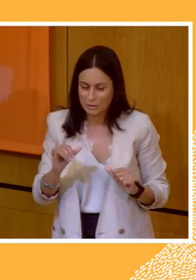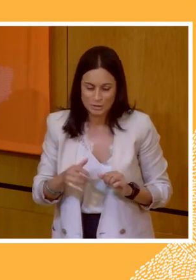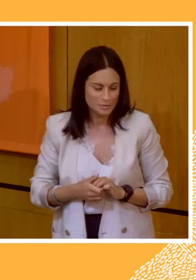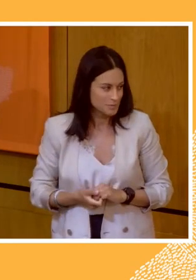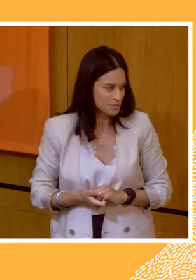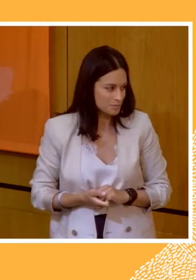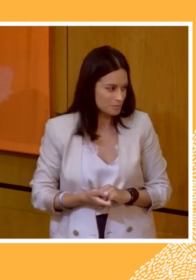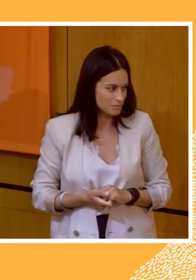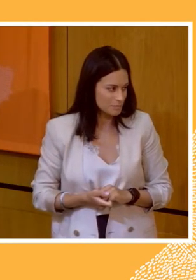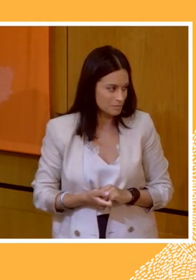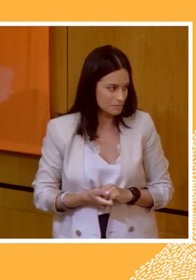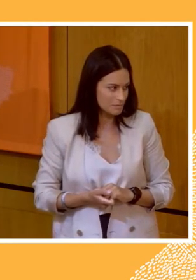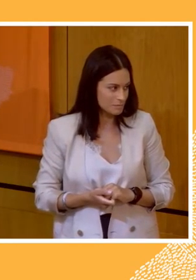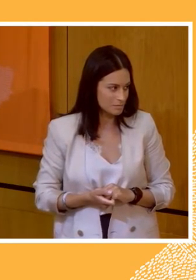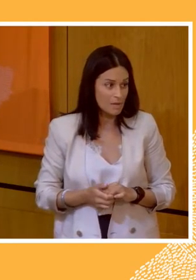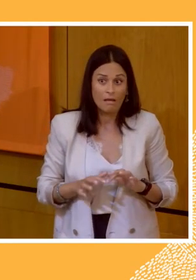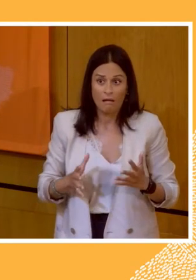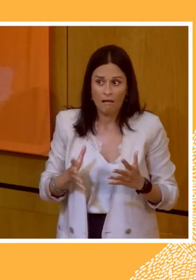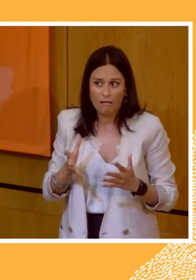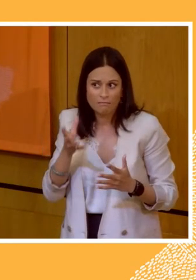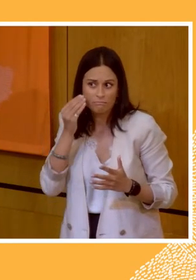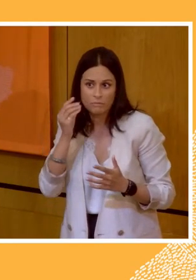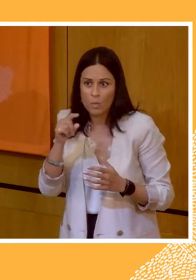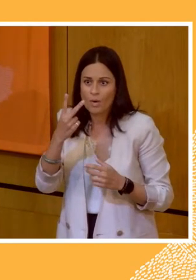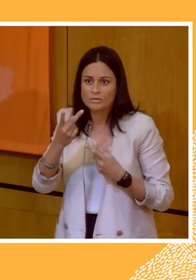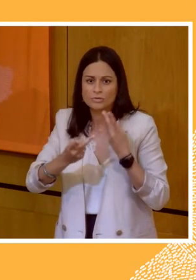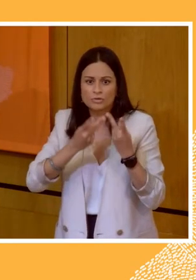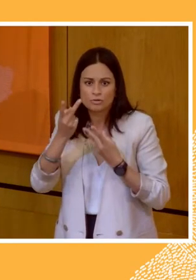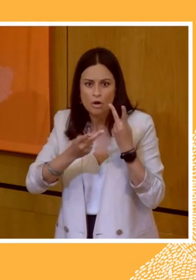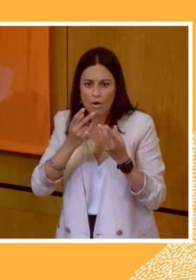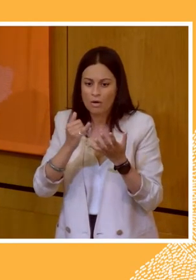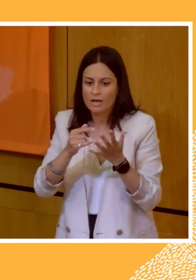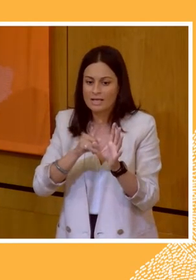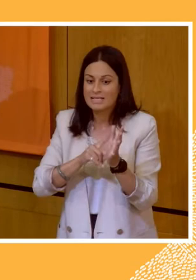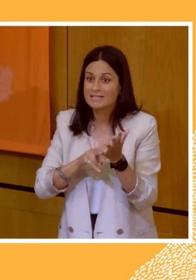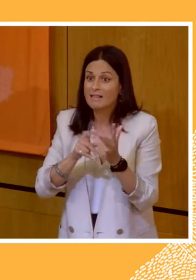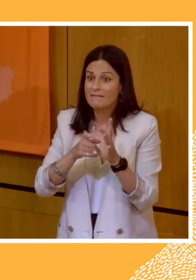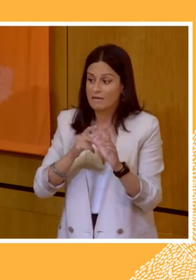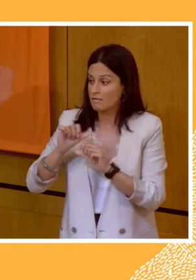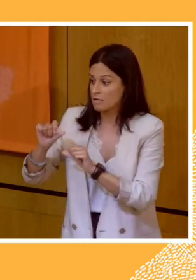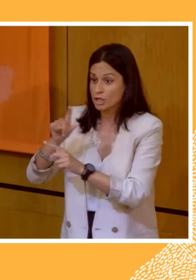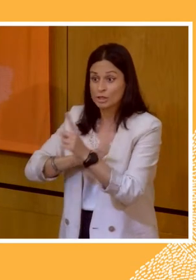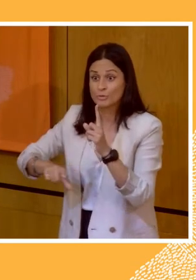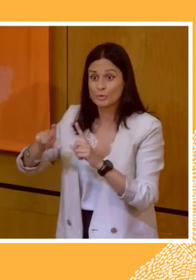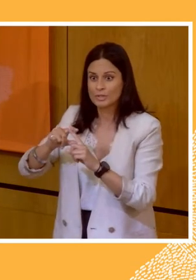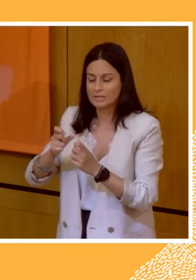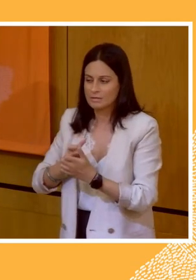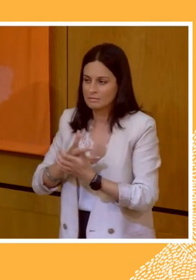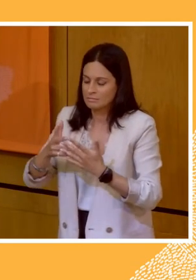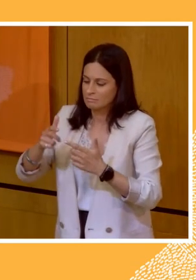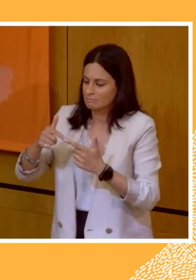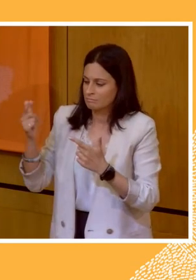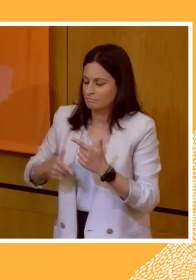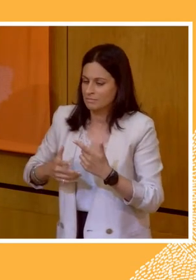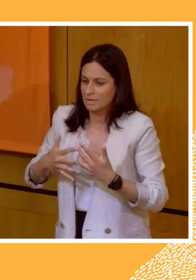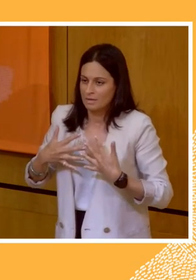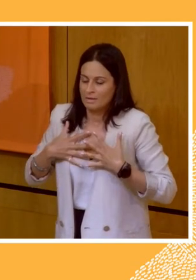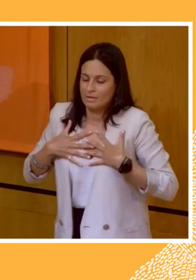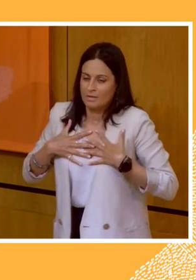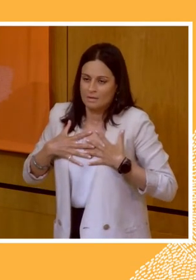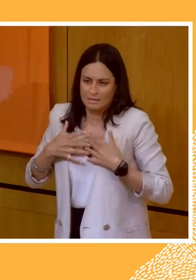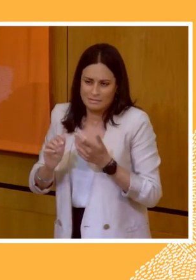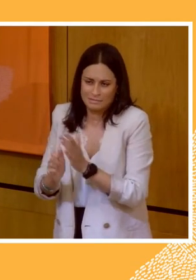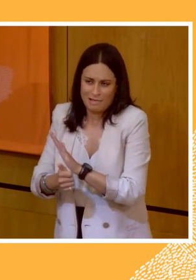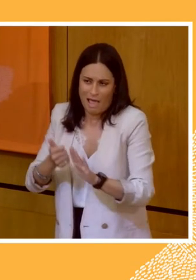I mean, we're going to listen to one of the songs that Sylvia's community are immensely, immensely talented